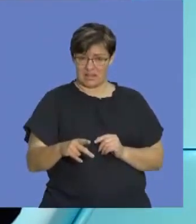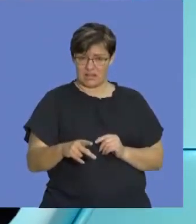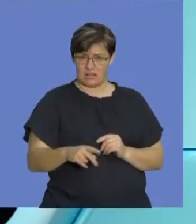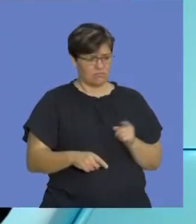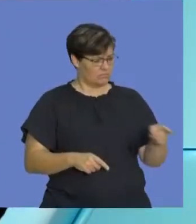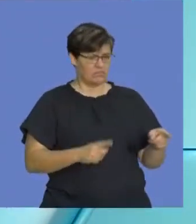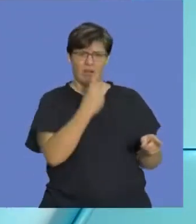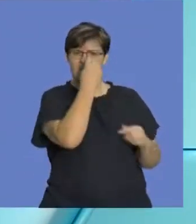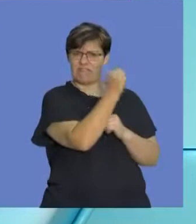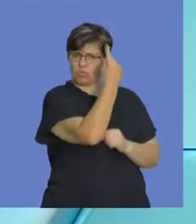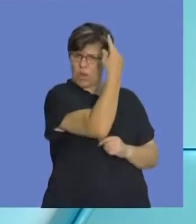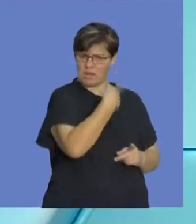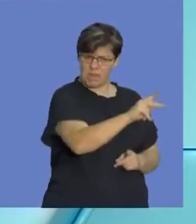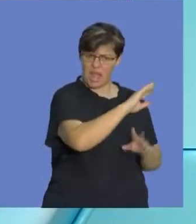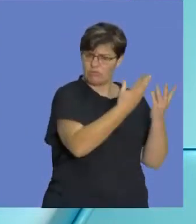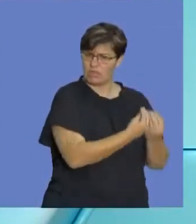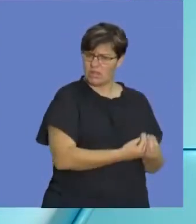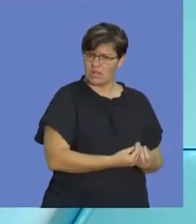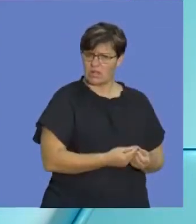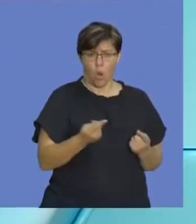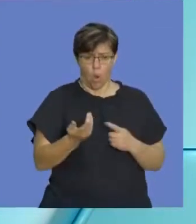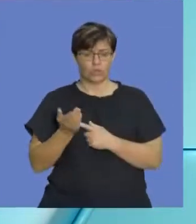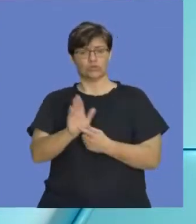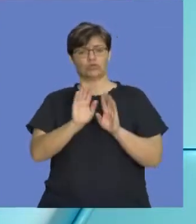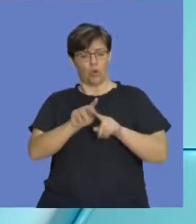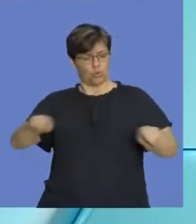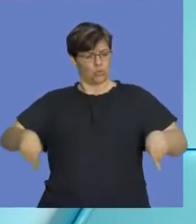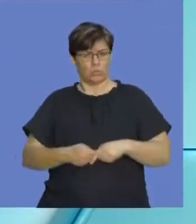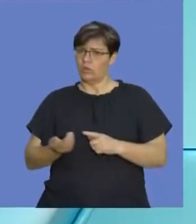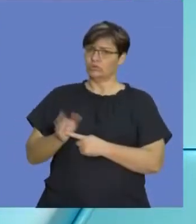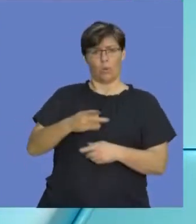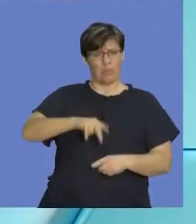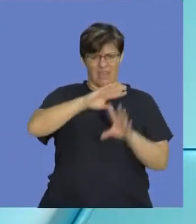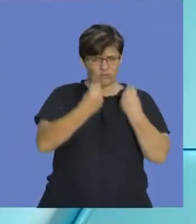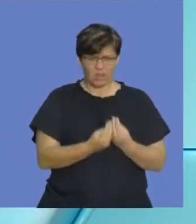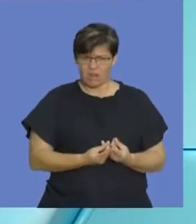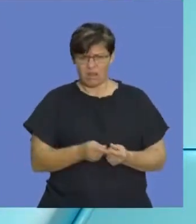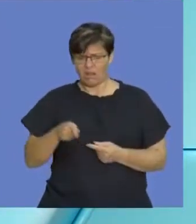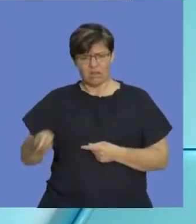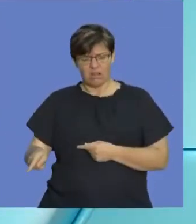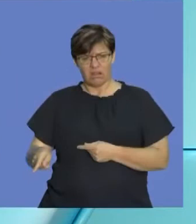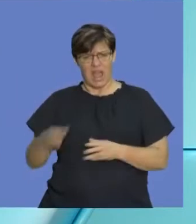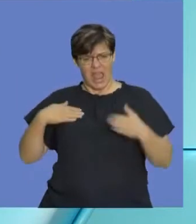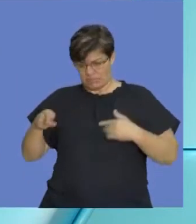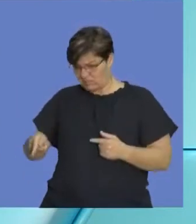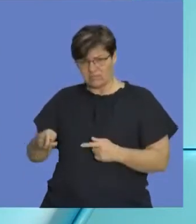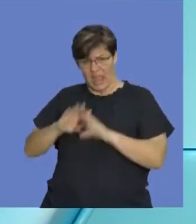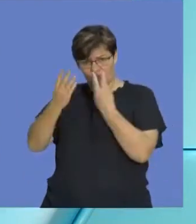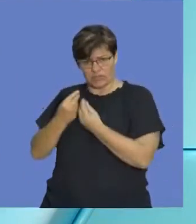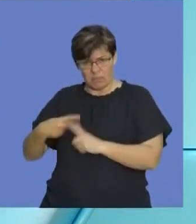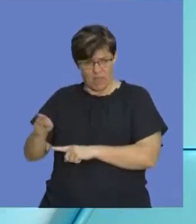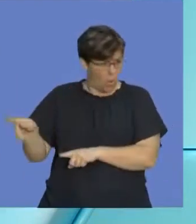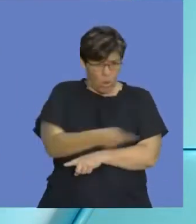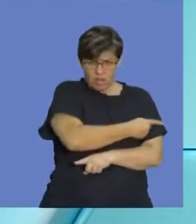factory, neither can it be paid by the showroom, nor can it be paid by the admin section. What